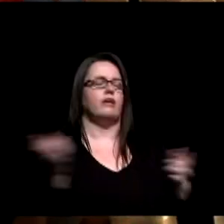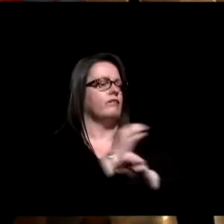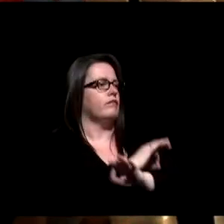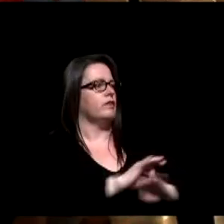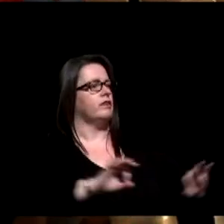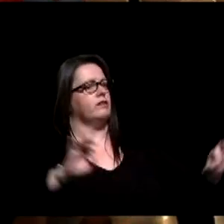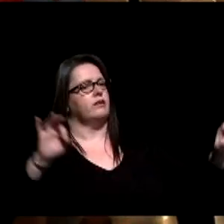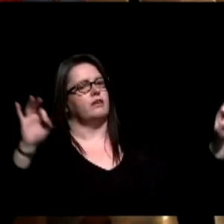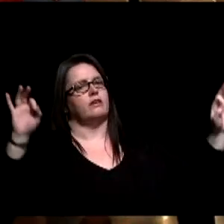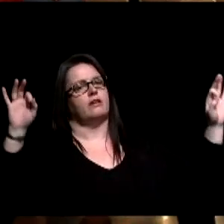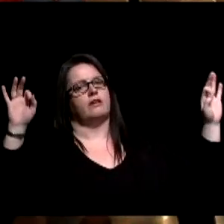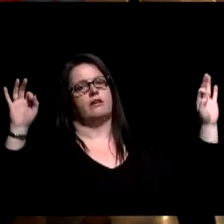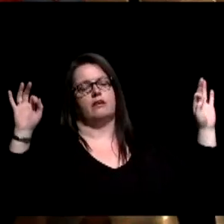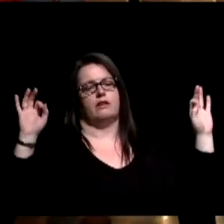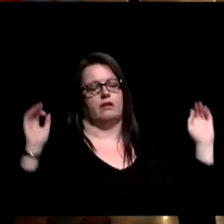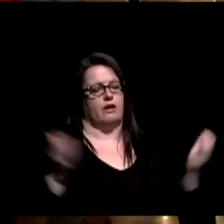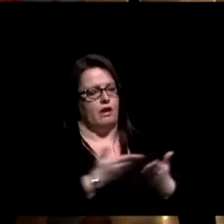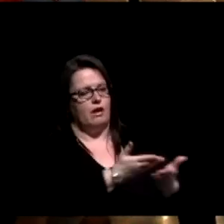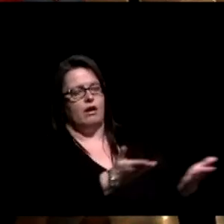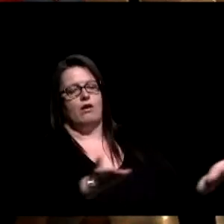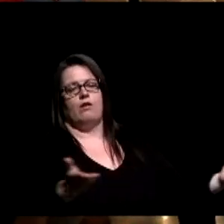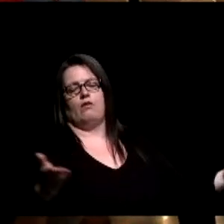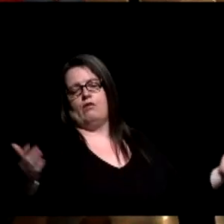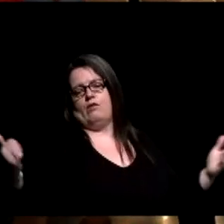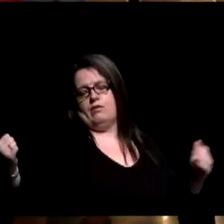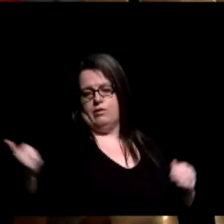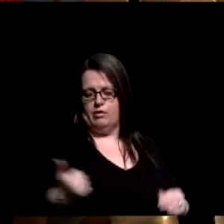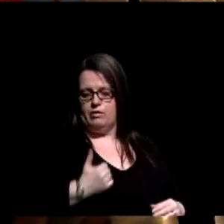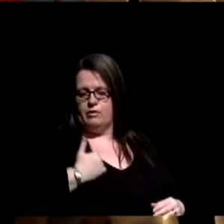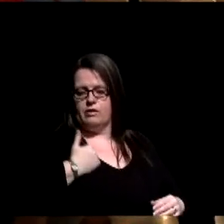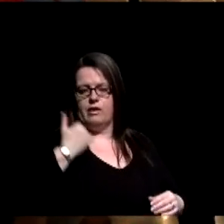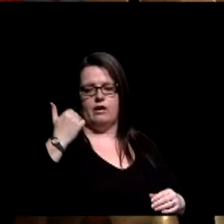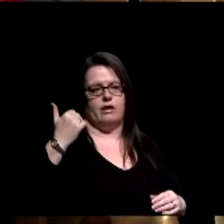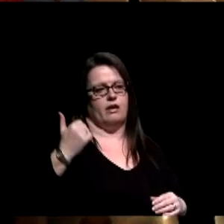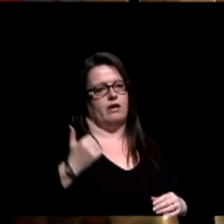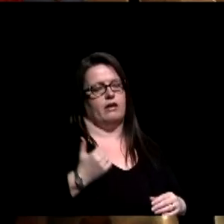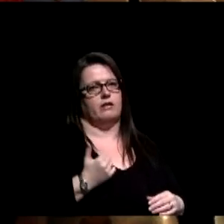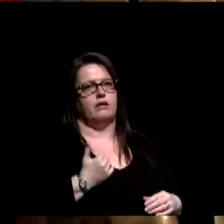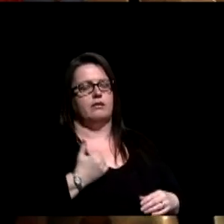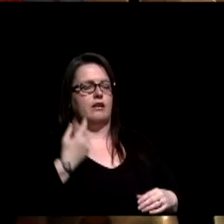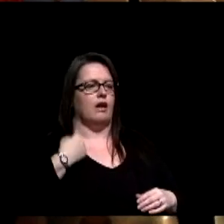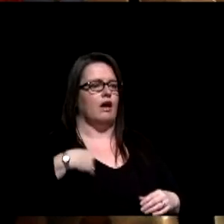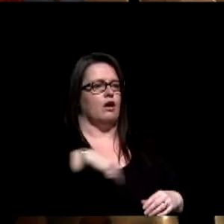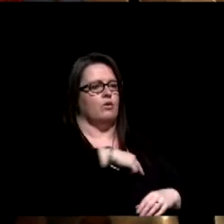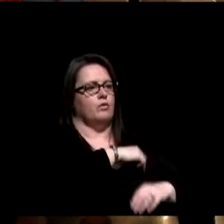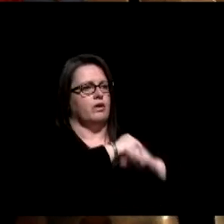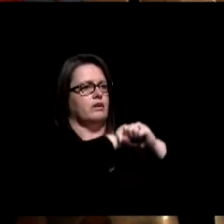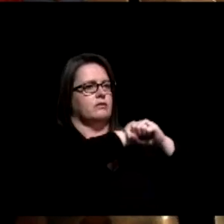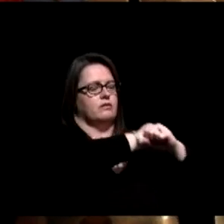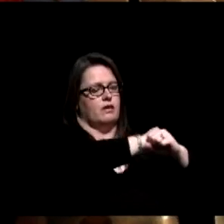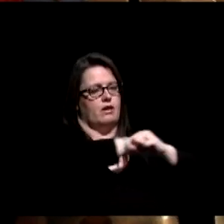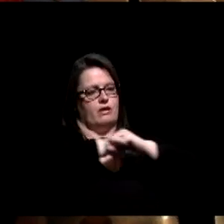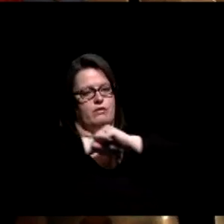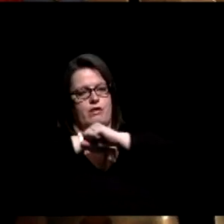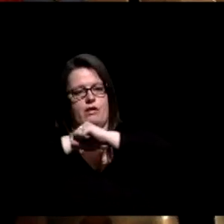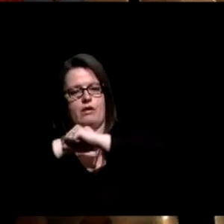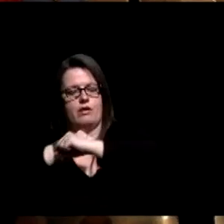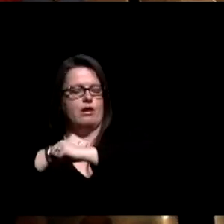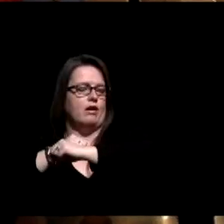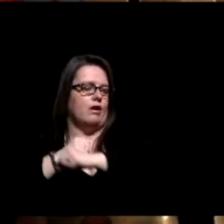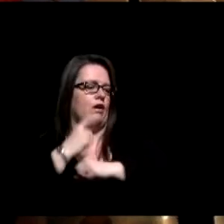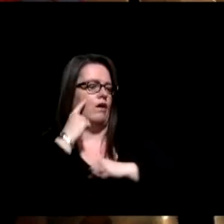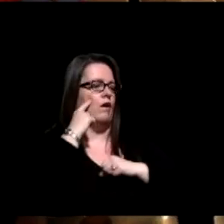glorious and free. O Canada, we stand